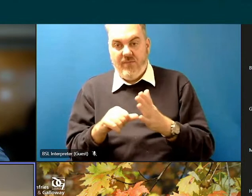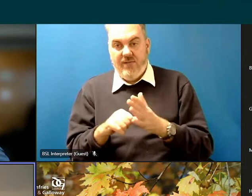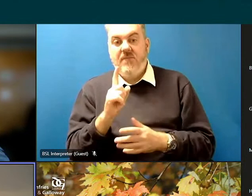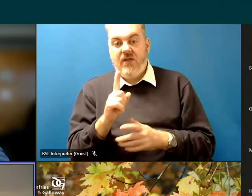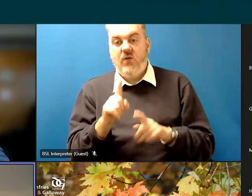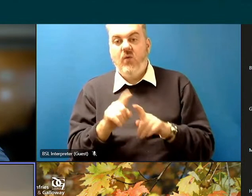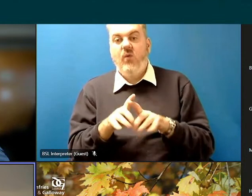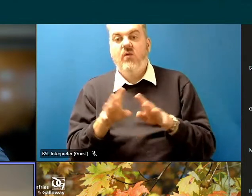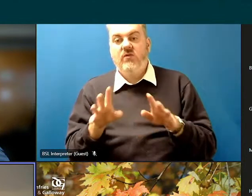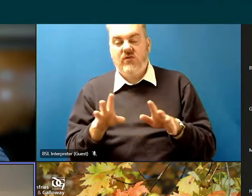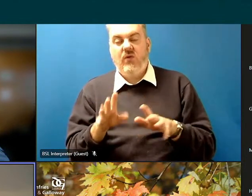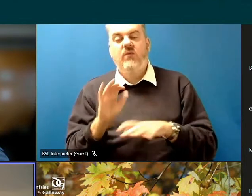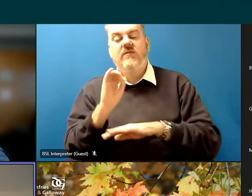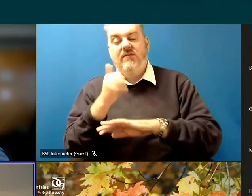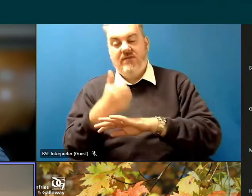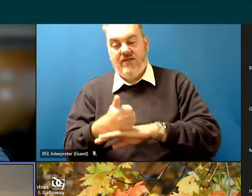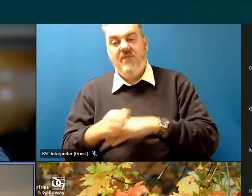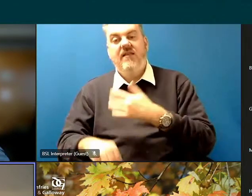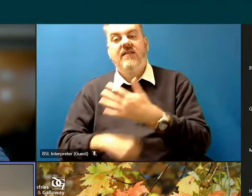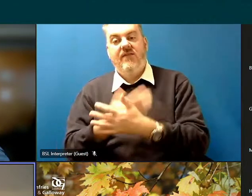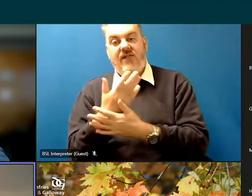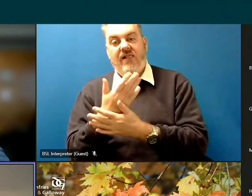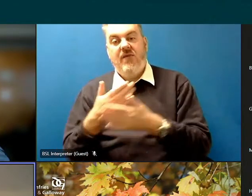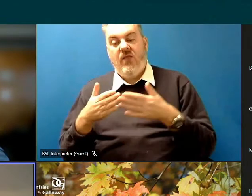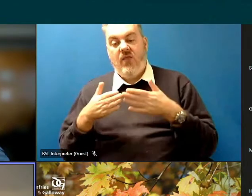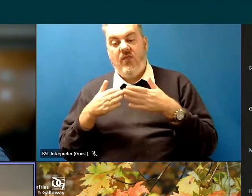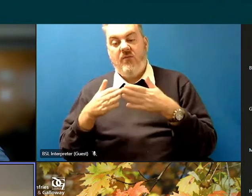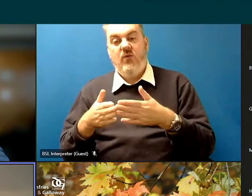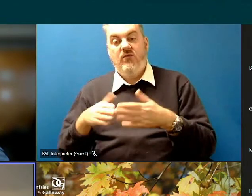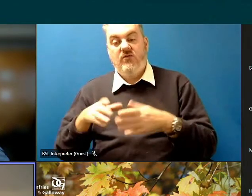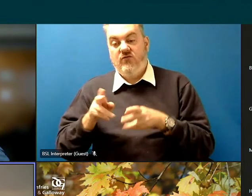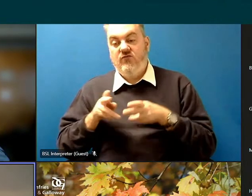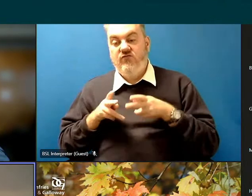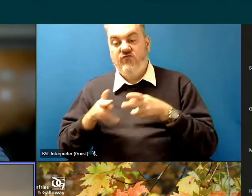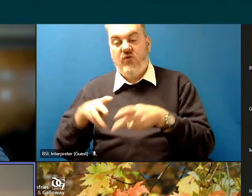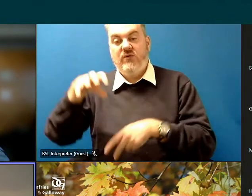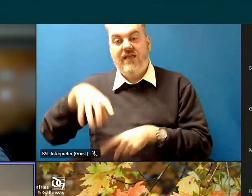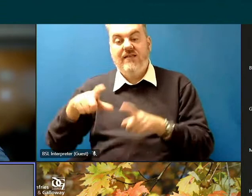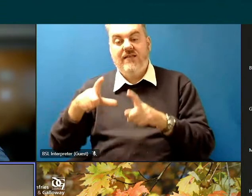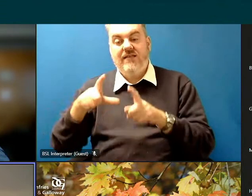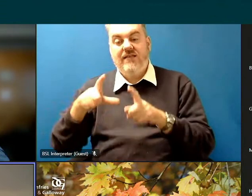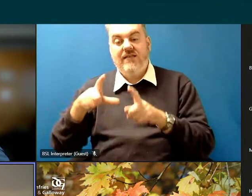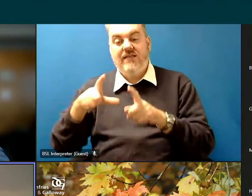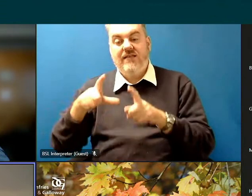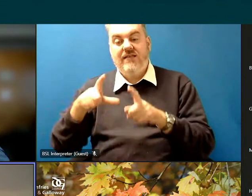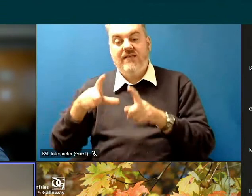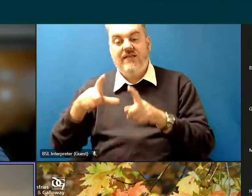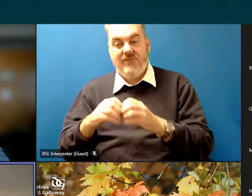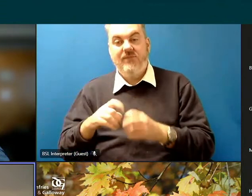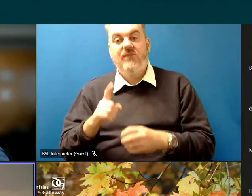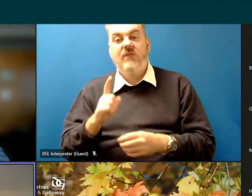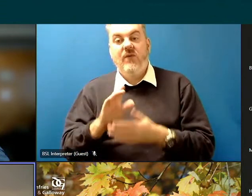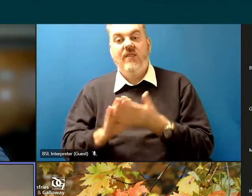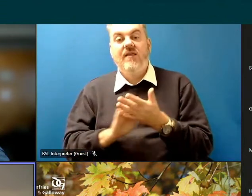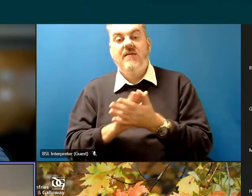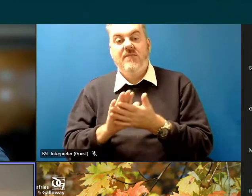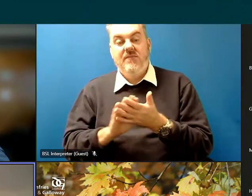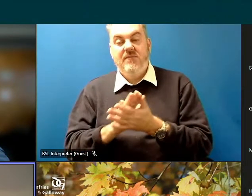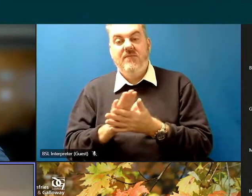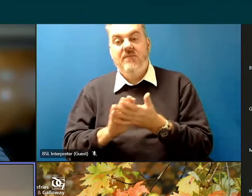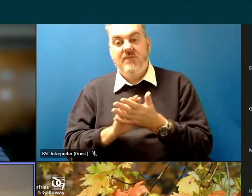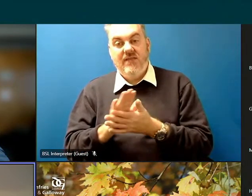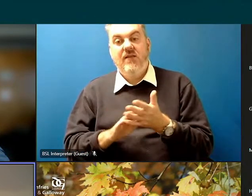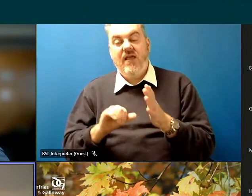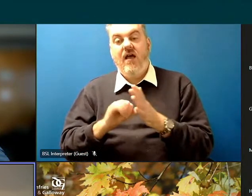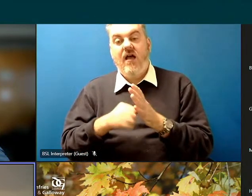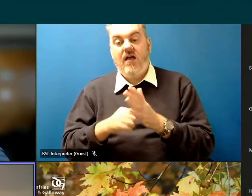enable the development of the Port Road site in Dalbeatty. So effectively it'd be allowing for additional hard standing